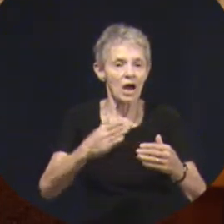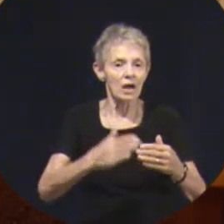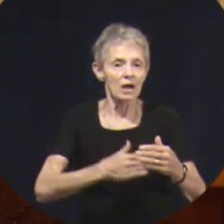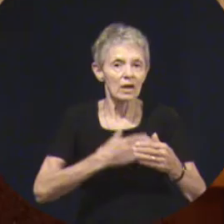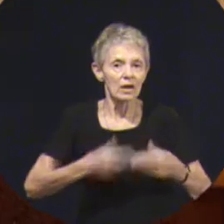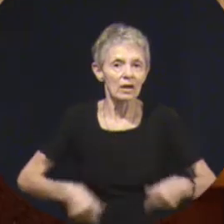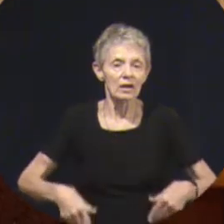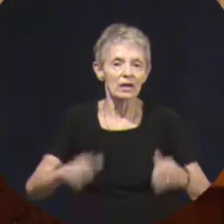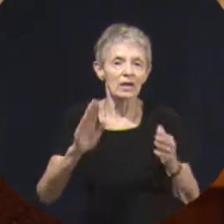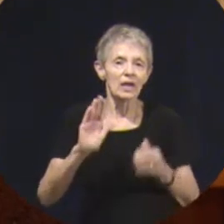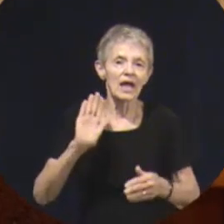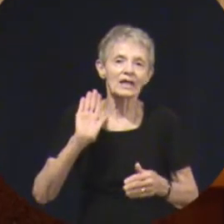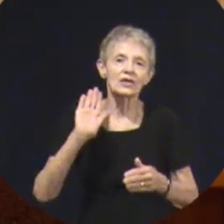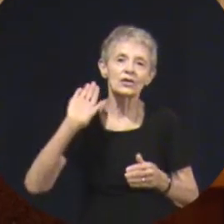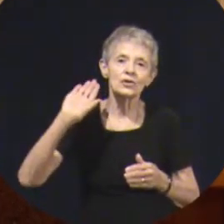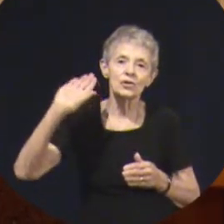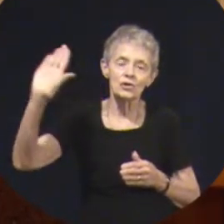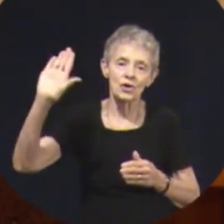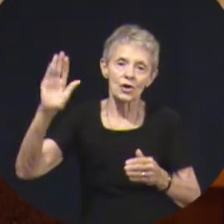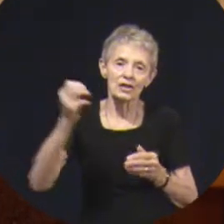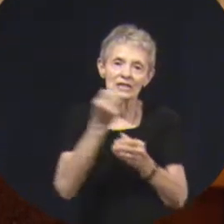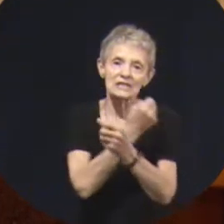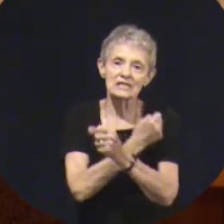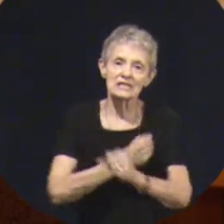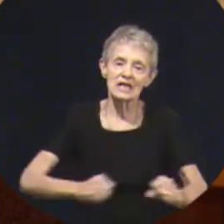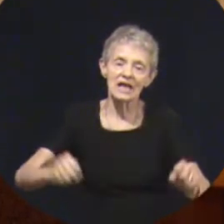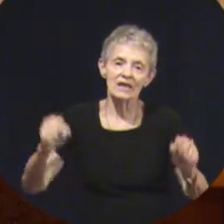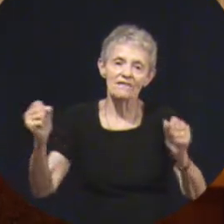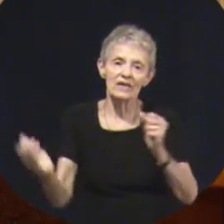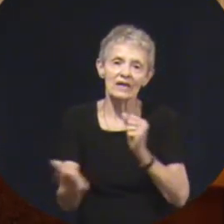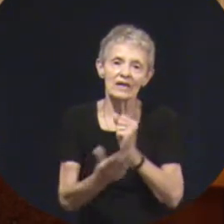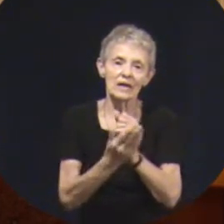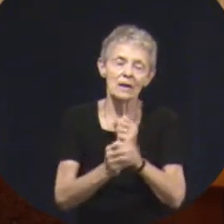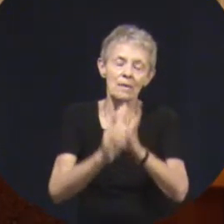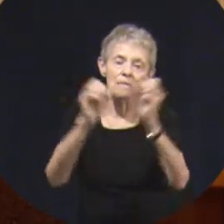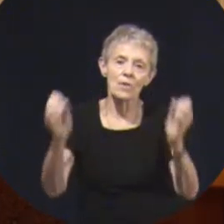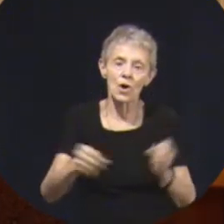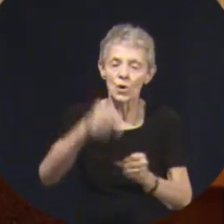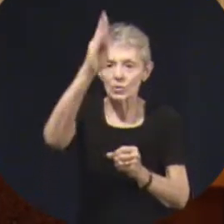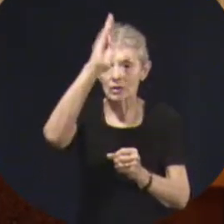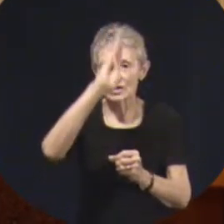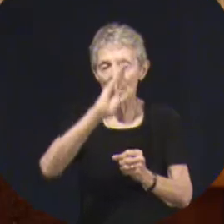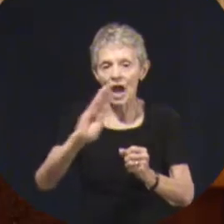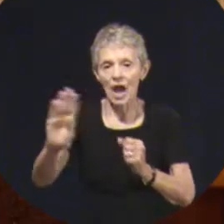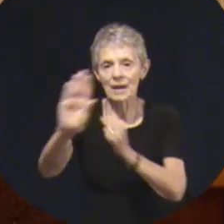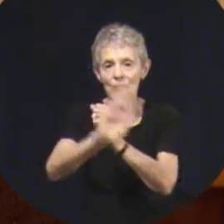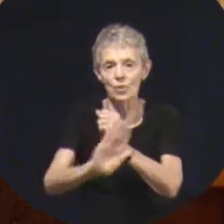Let your saving help, O God, protect me,